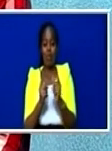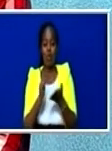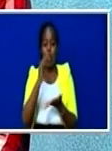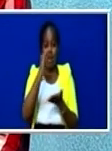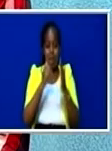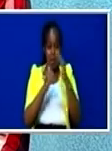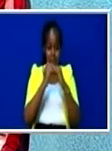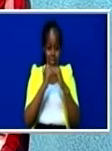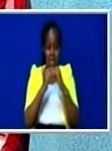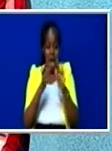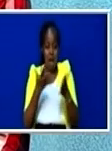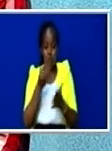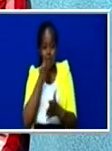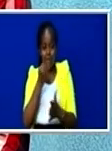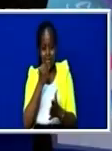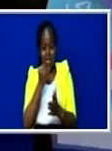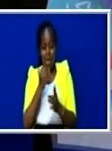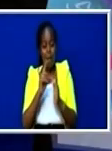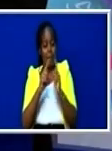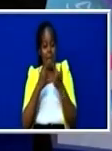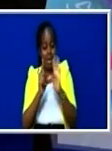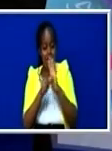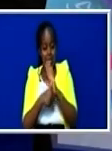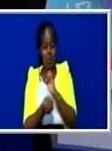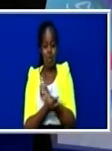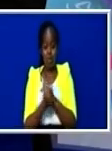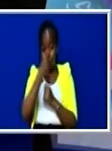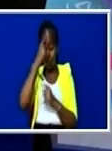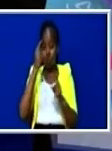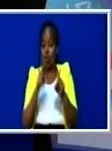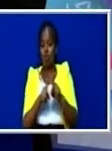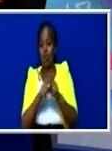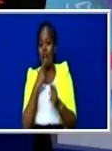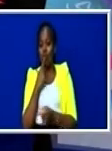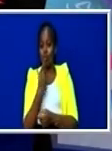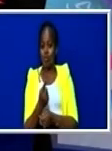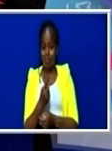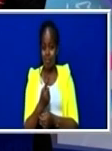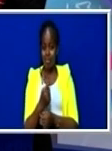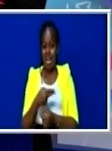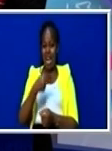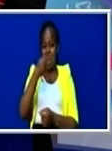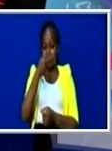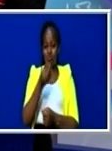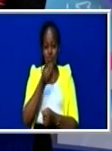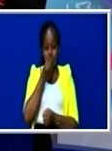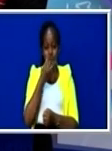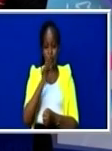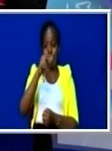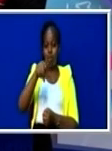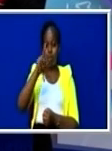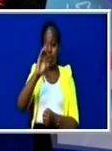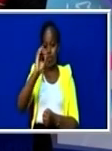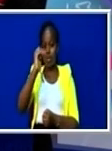their intake at a different level. Because also, I am sure a high intake of proteins, of course,